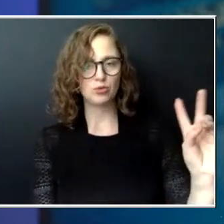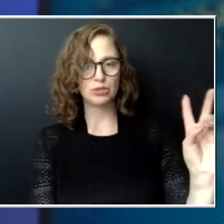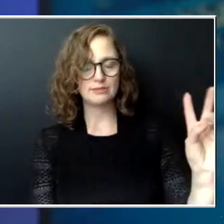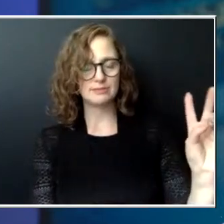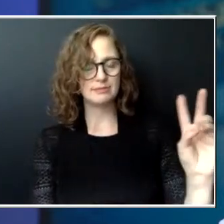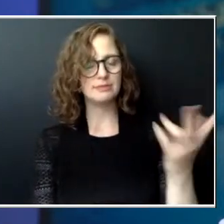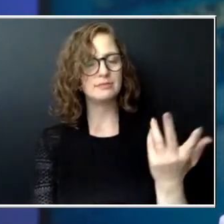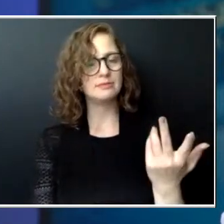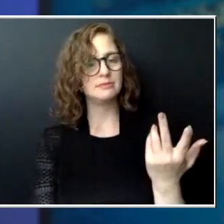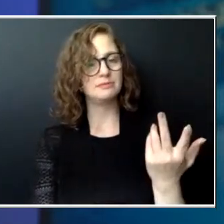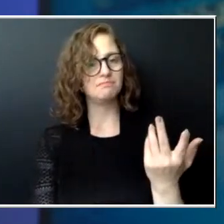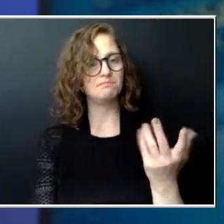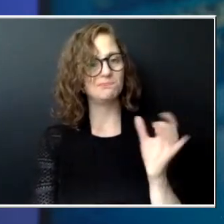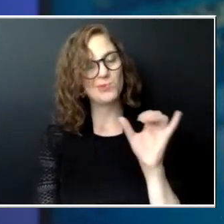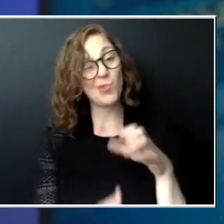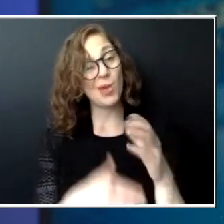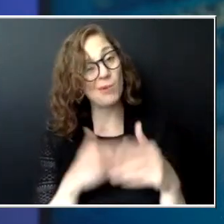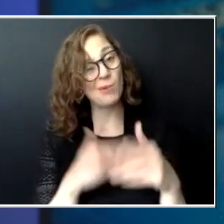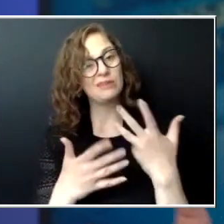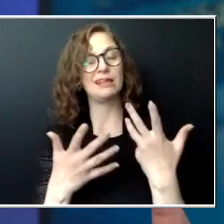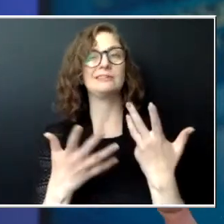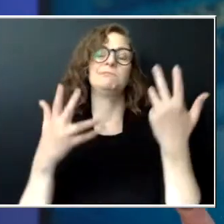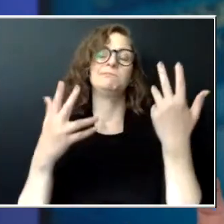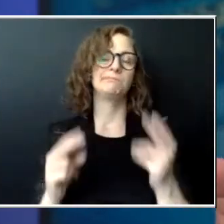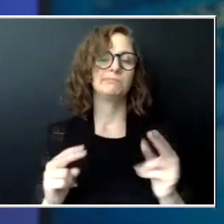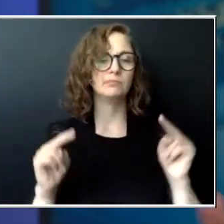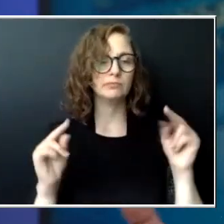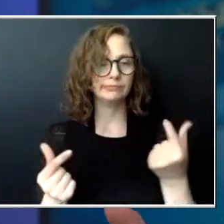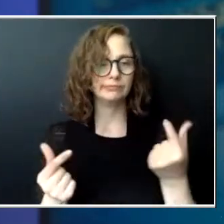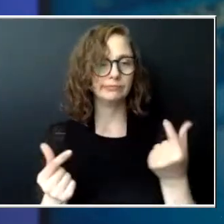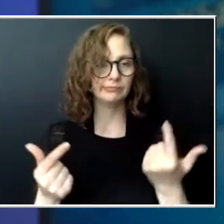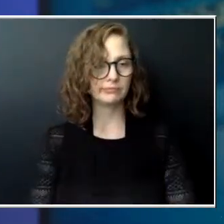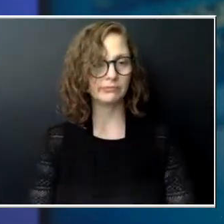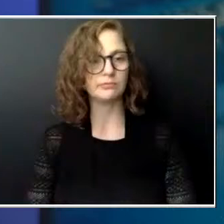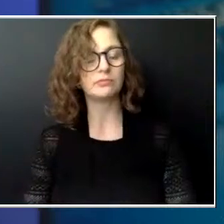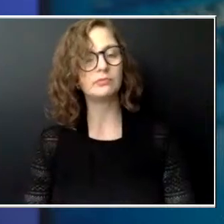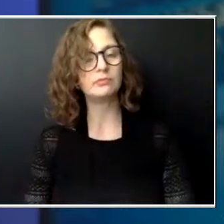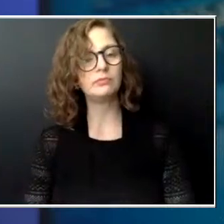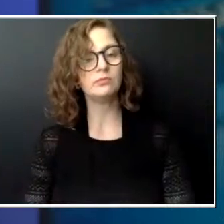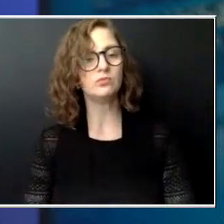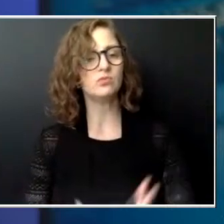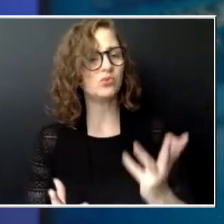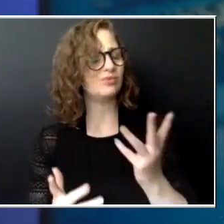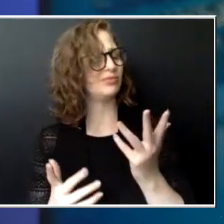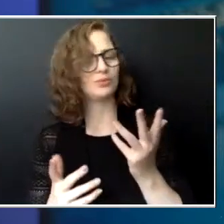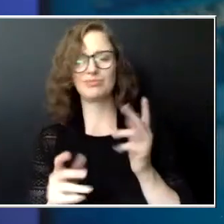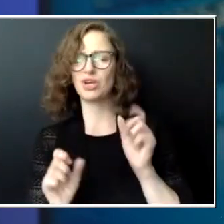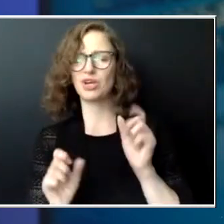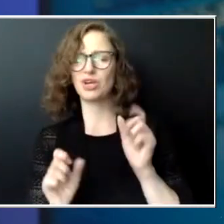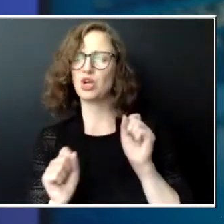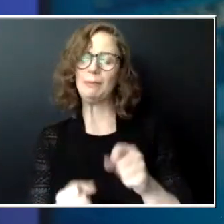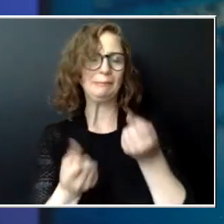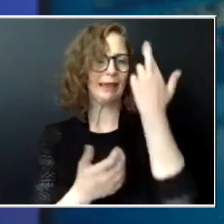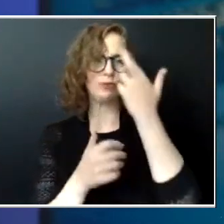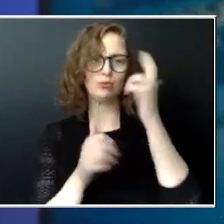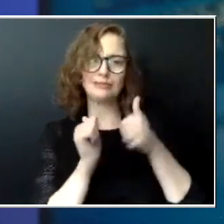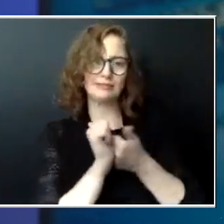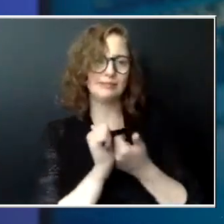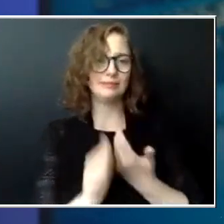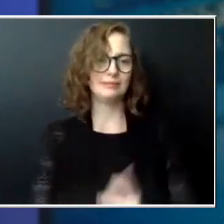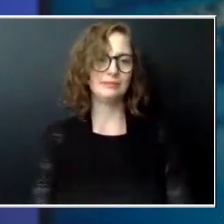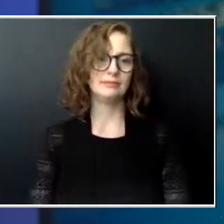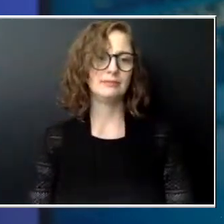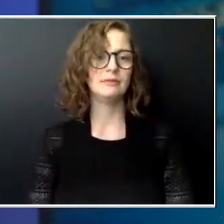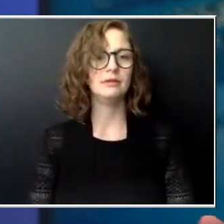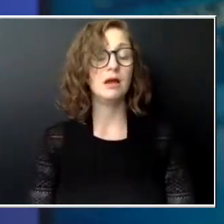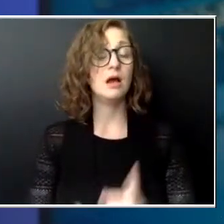So because of a variety of reasons. And we know sometimes we know really early on in